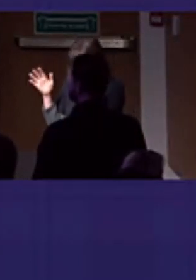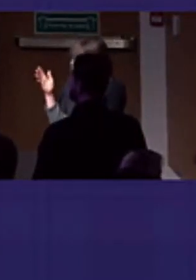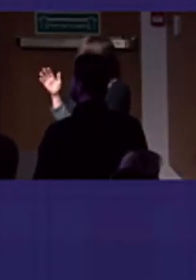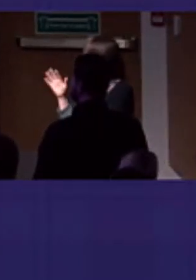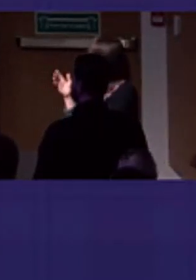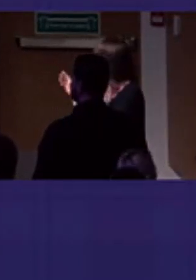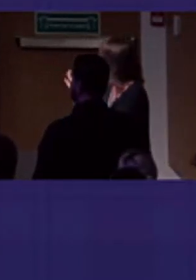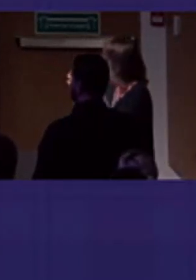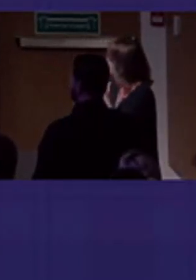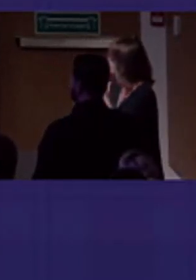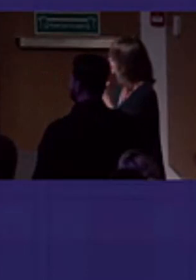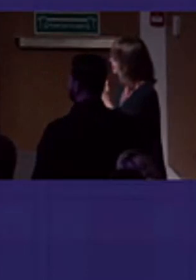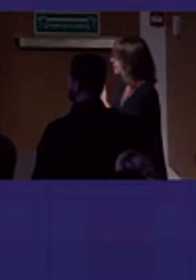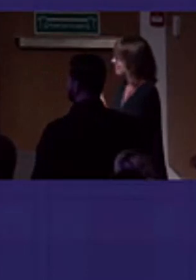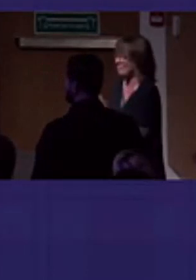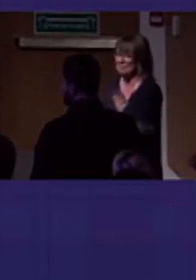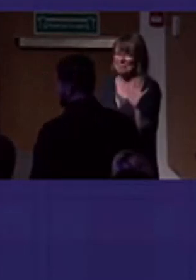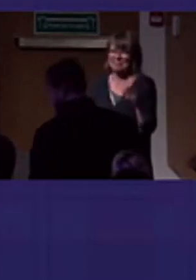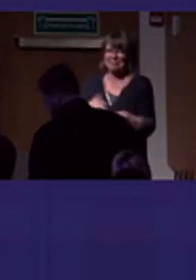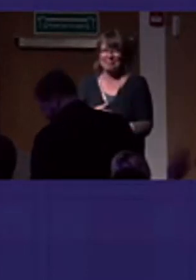Well, you can sit down, shut up now.